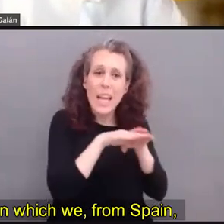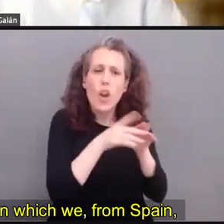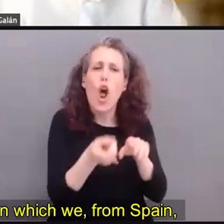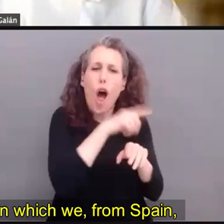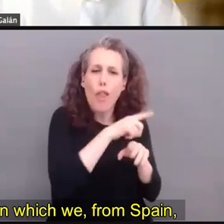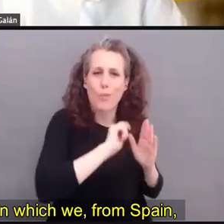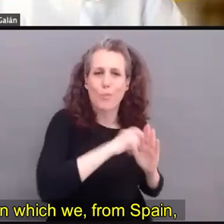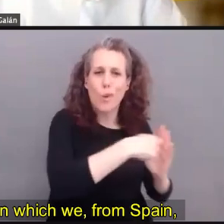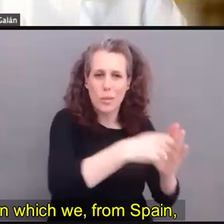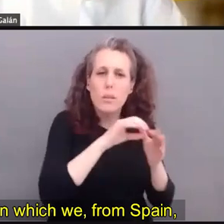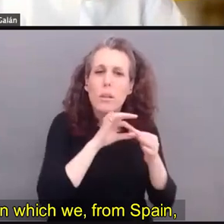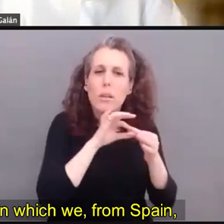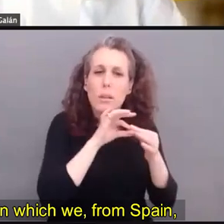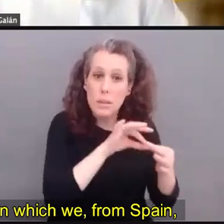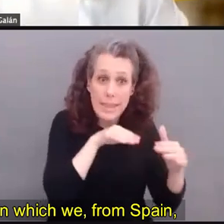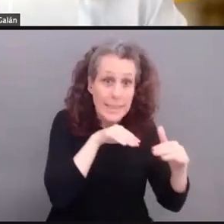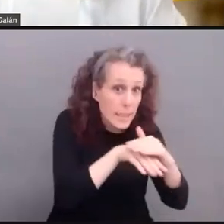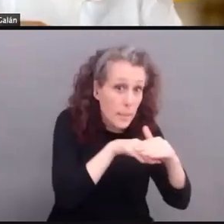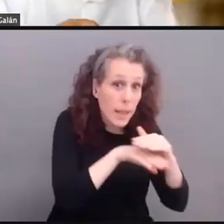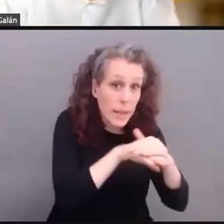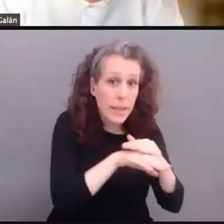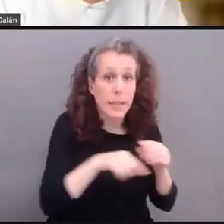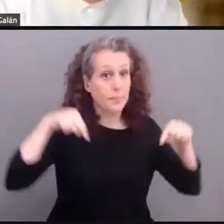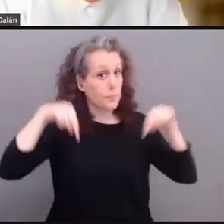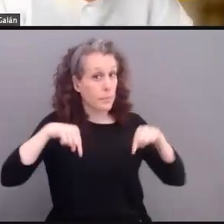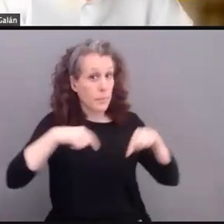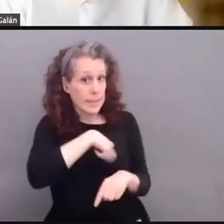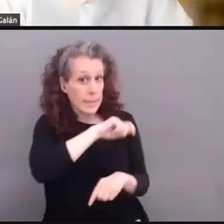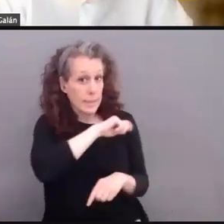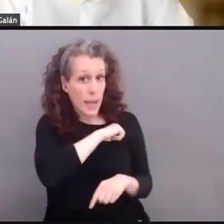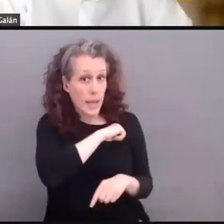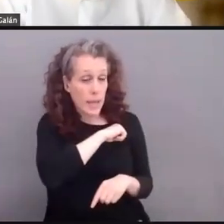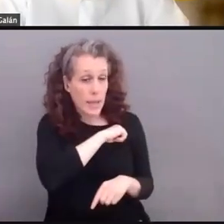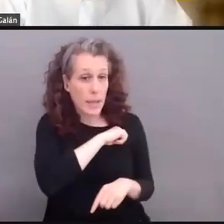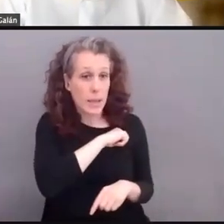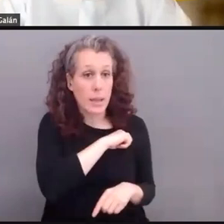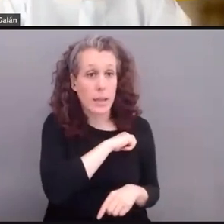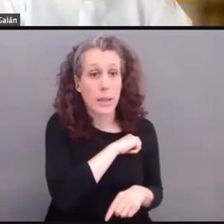which we from Spain are